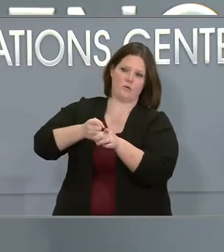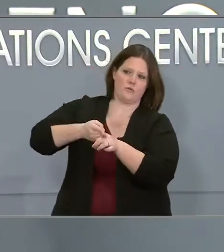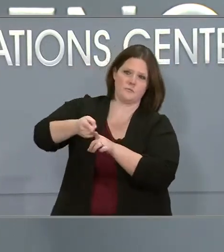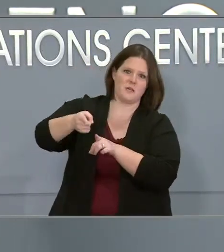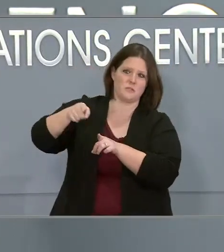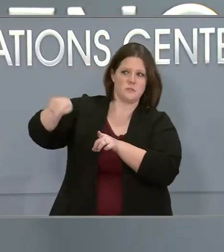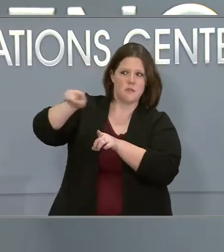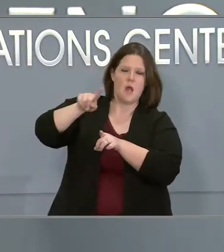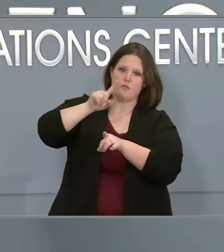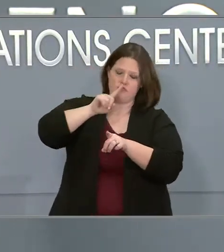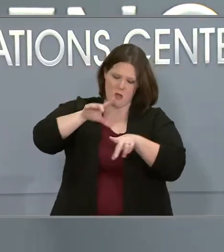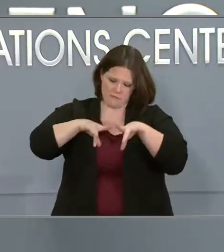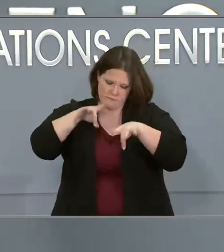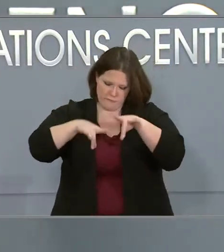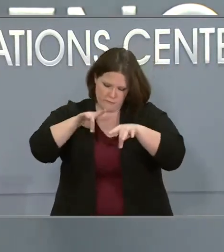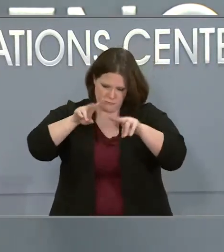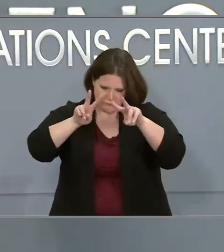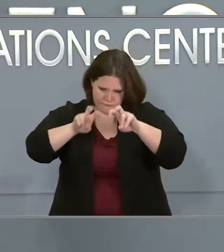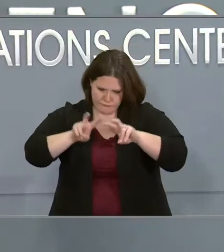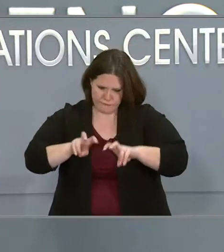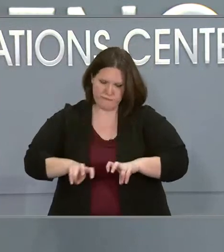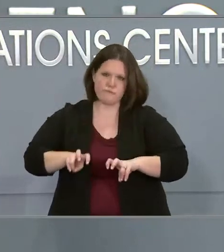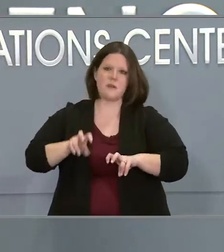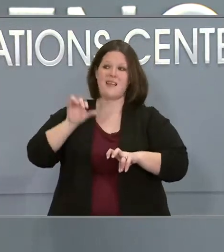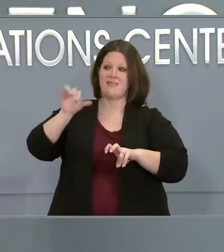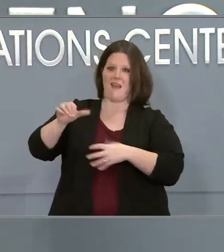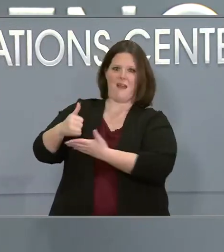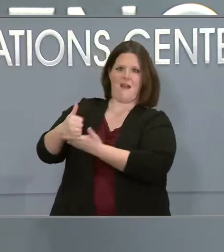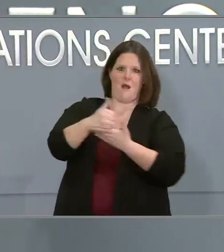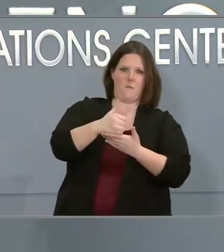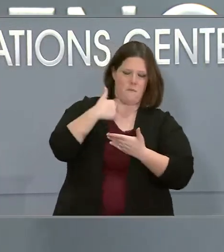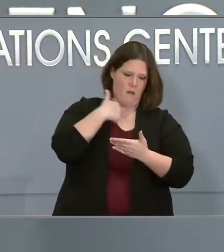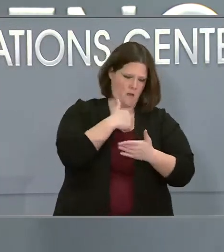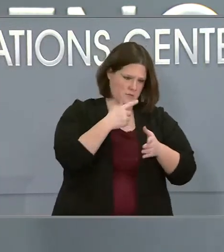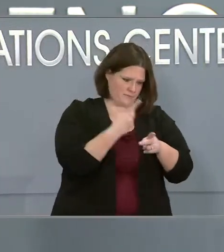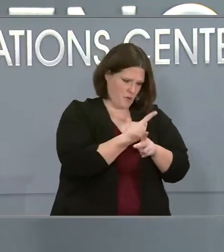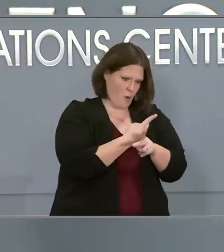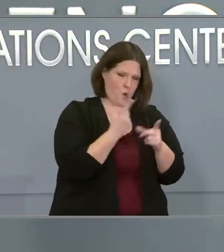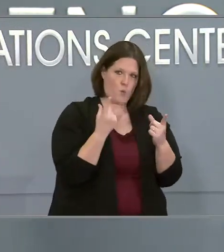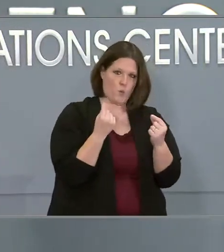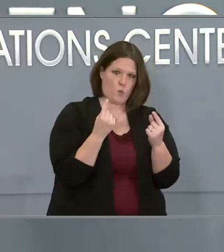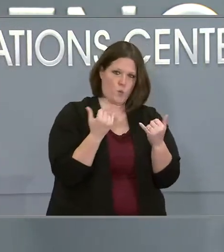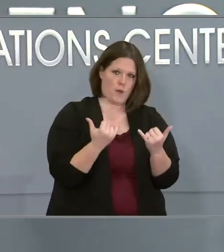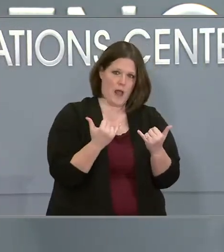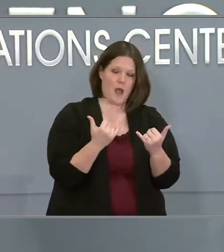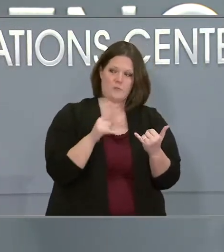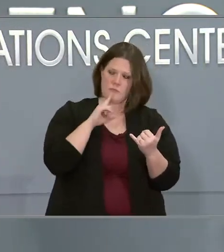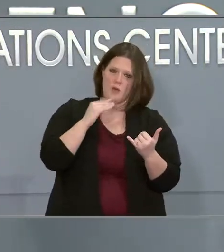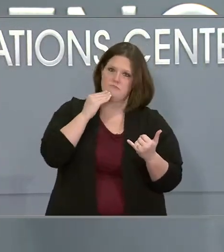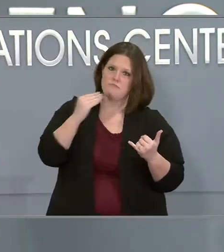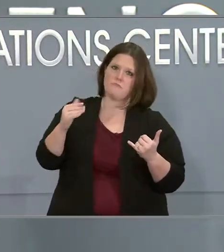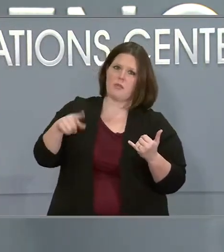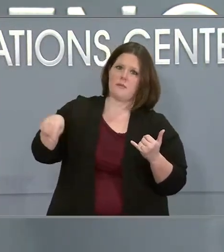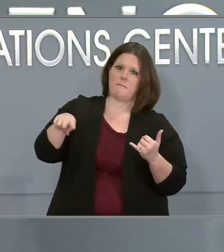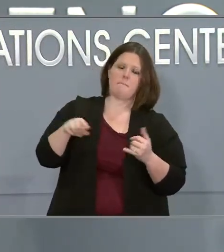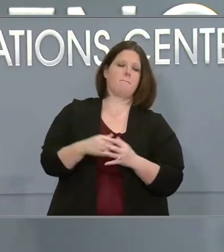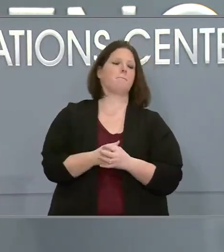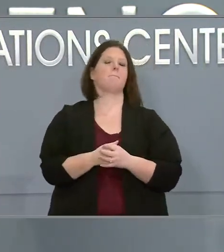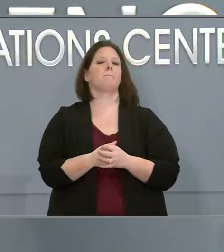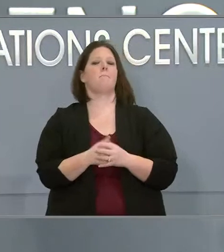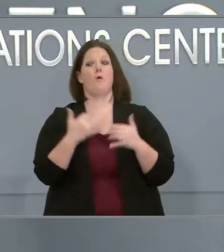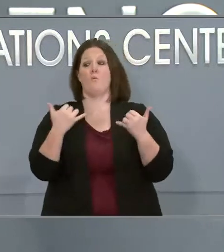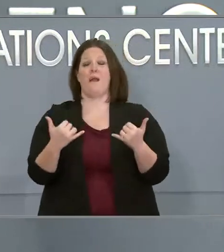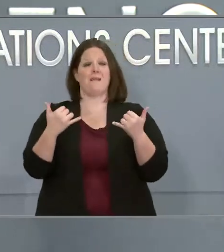think it is informing our work now. But I want to say that I think that we still don't know exactly where this